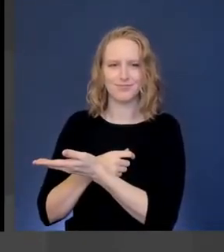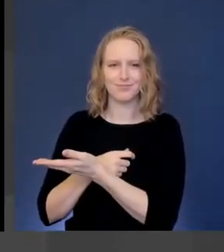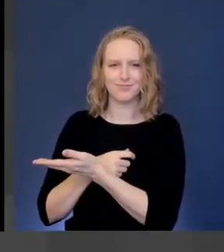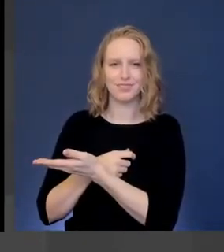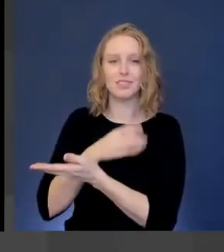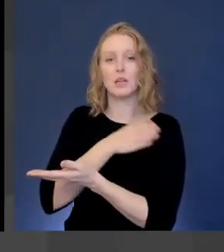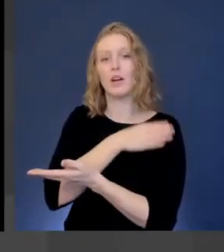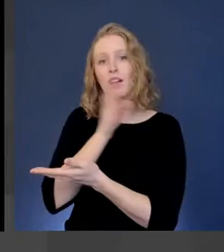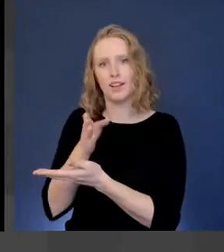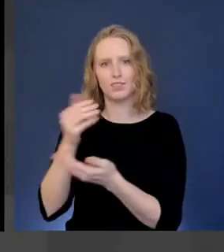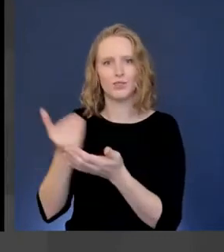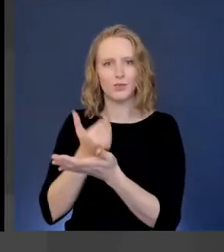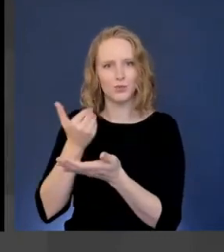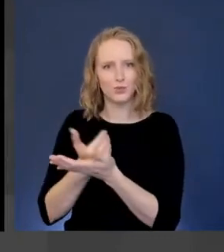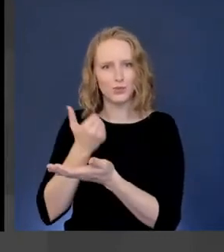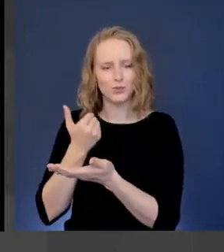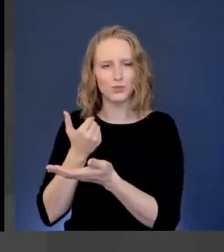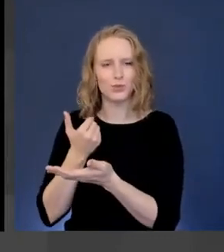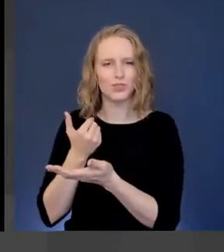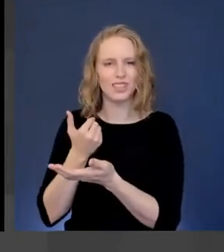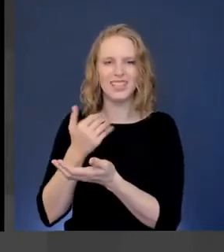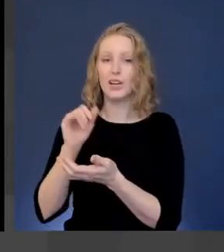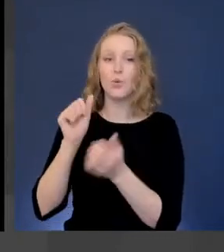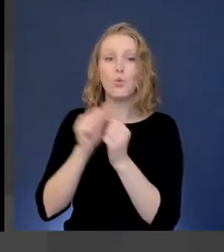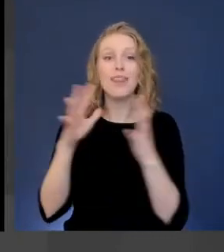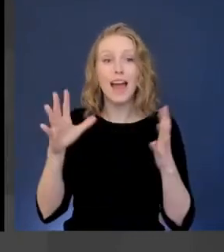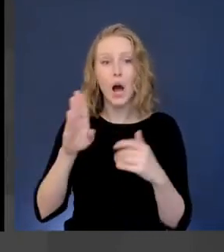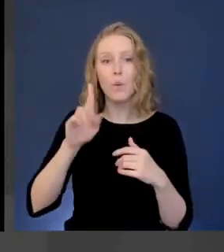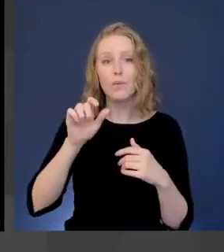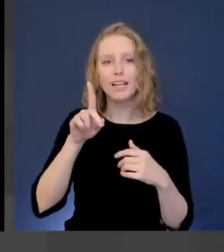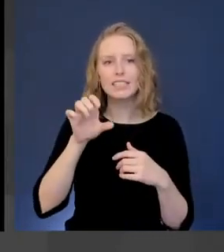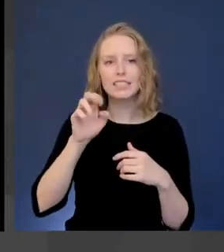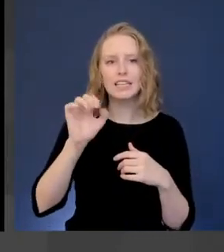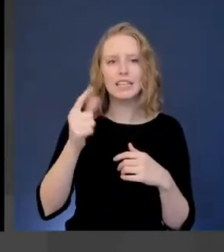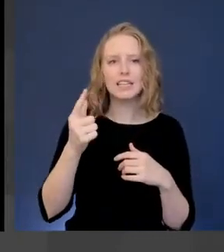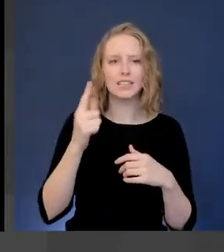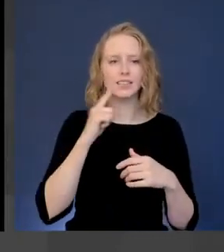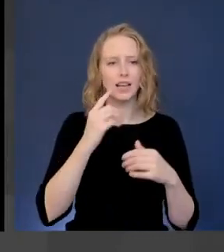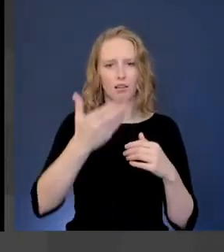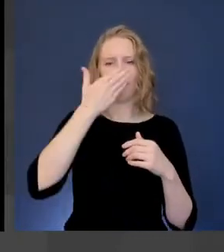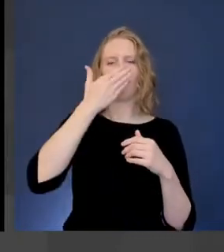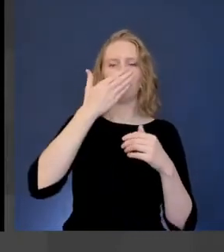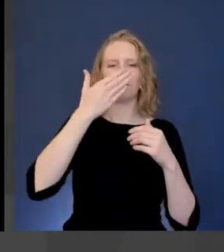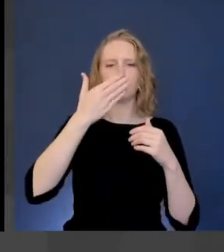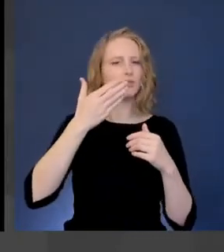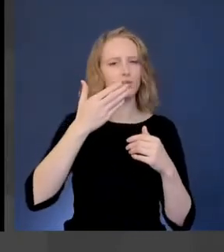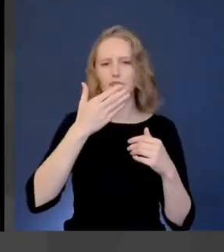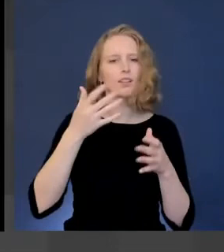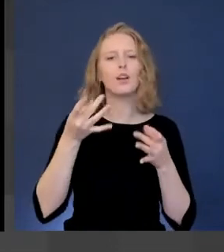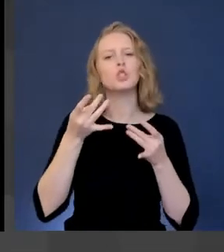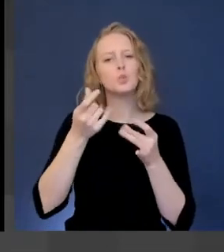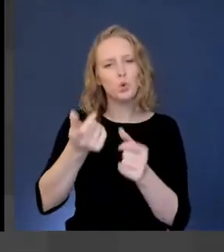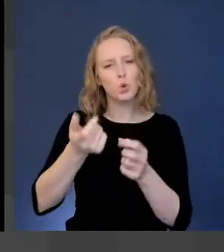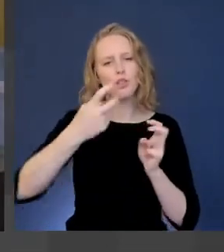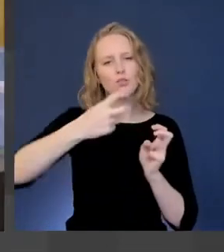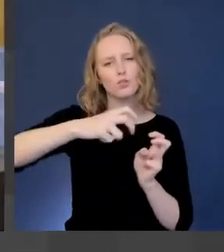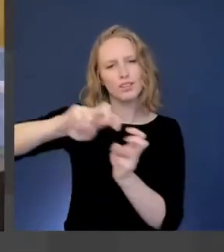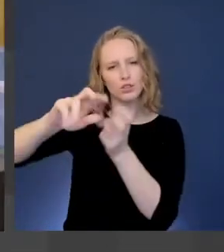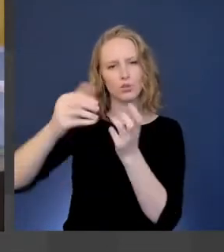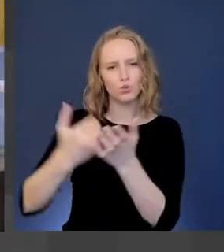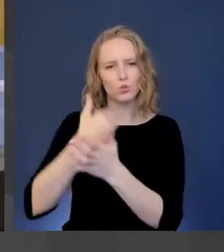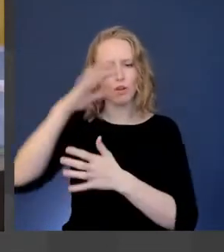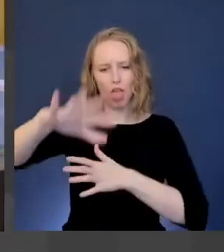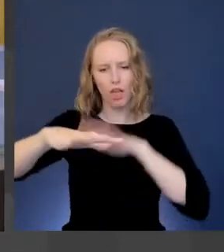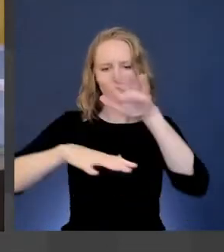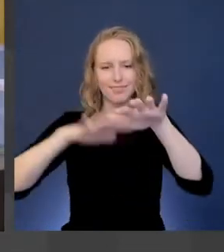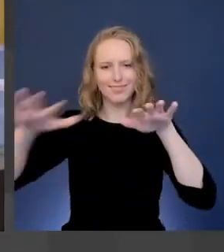world generation, it would just be like an ugly edge. But now, with blending, it's actually all smooth and pretty. That's beautiful. That